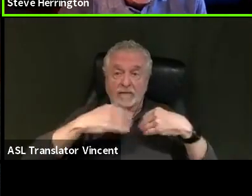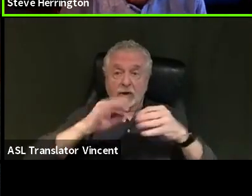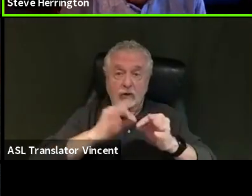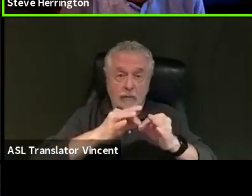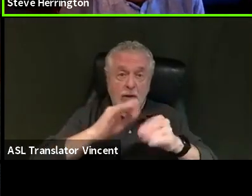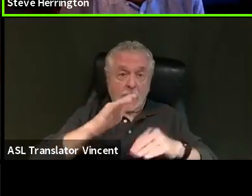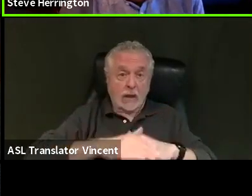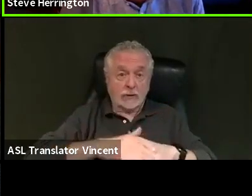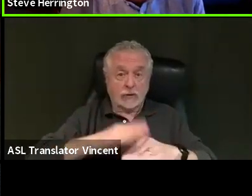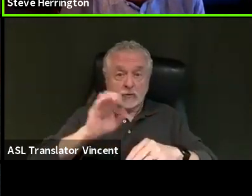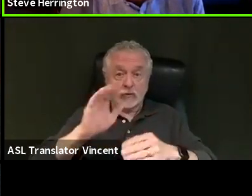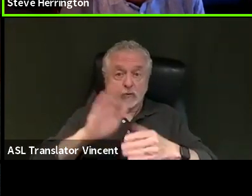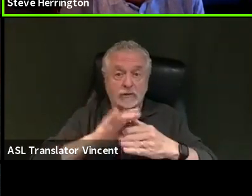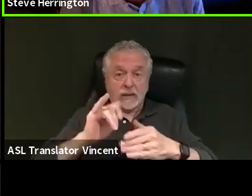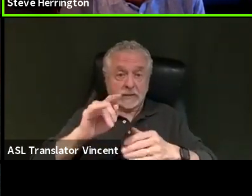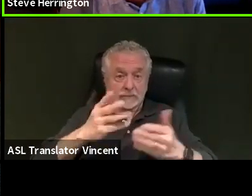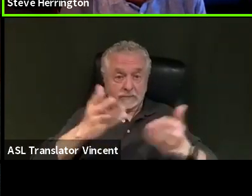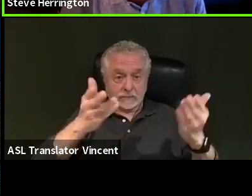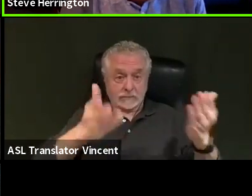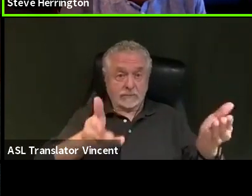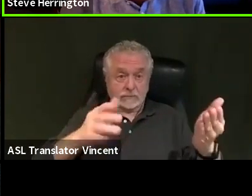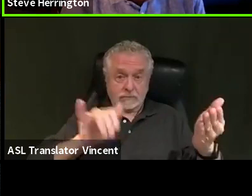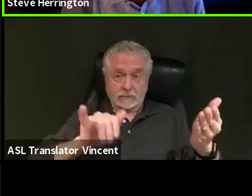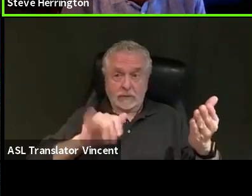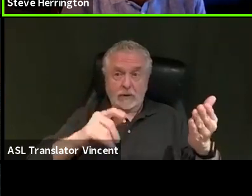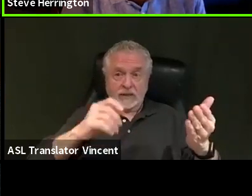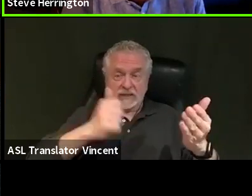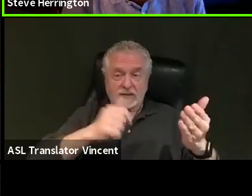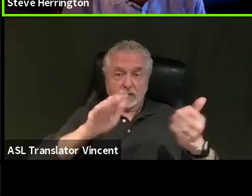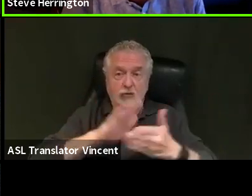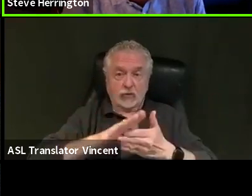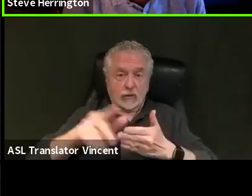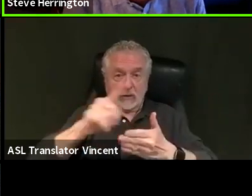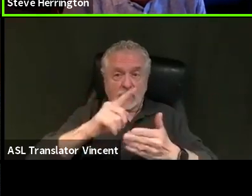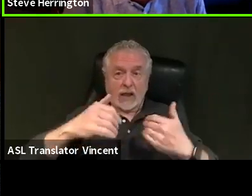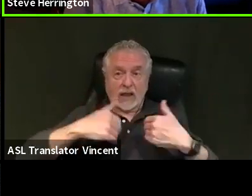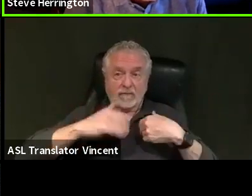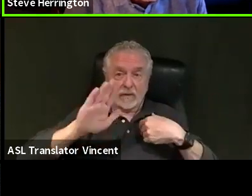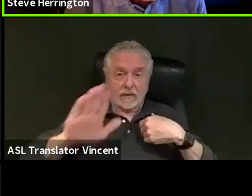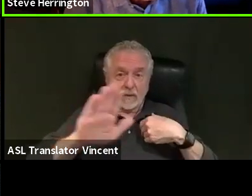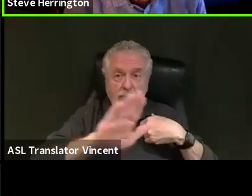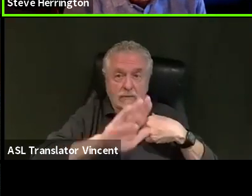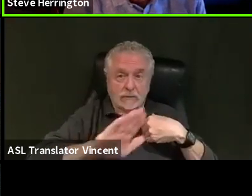interpreters on the school site settings. Each of the schools have their,